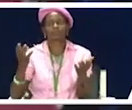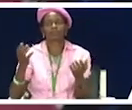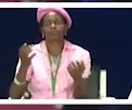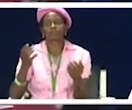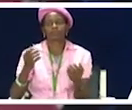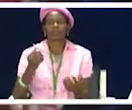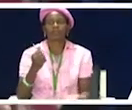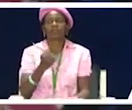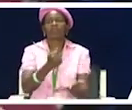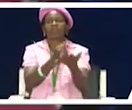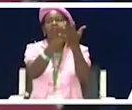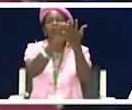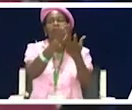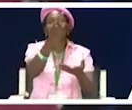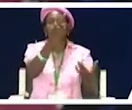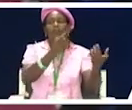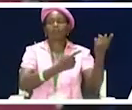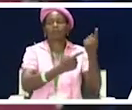help came.